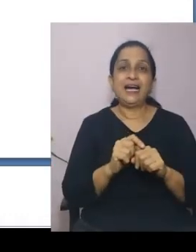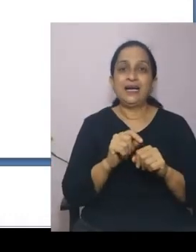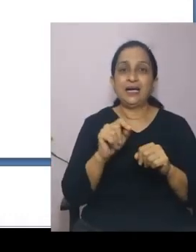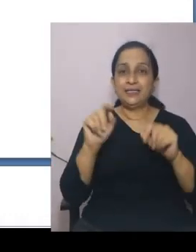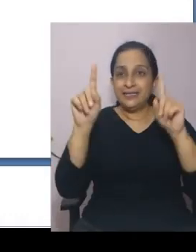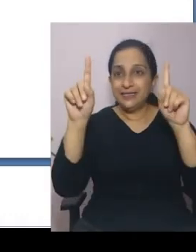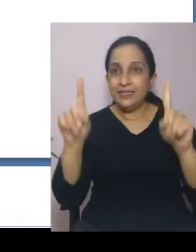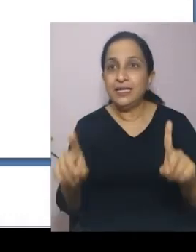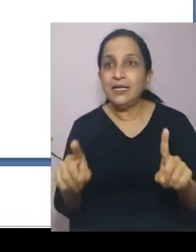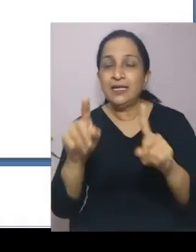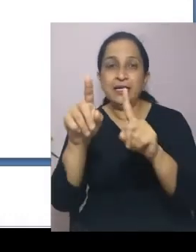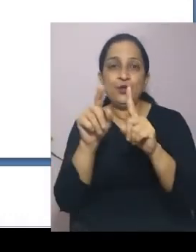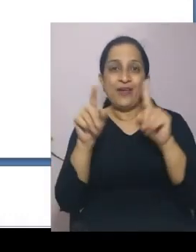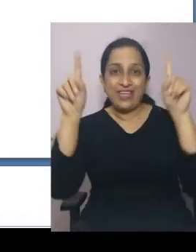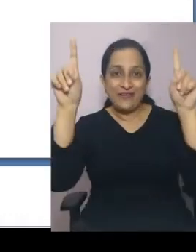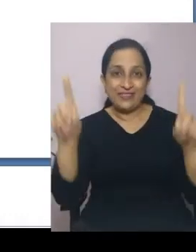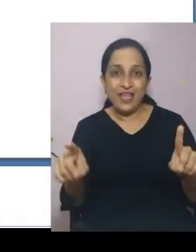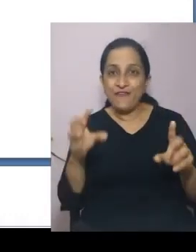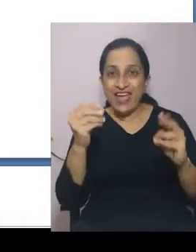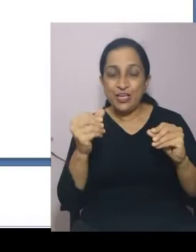is